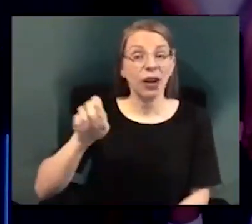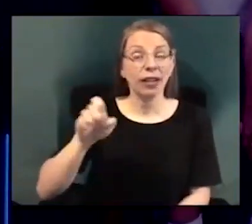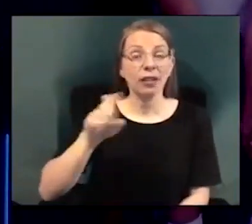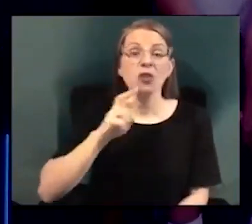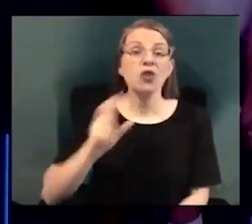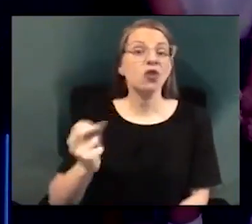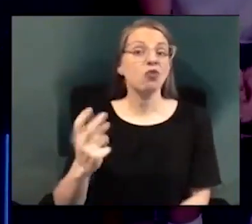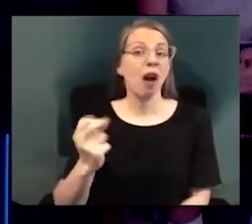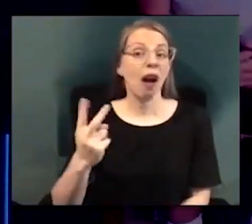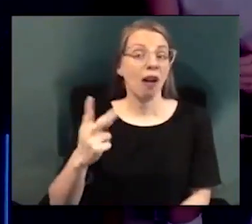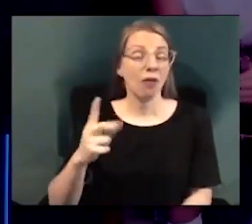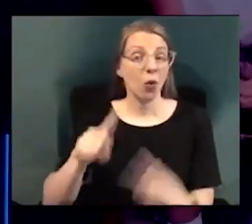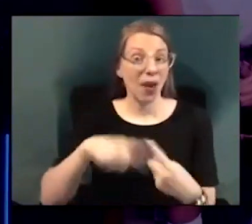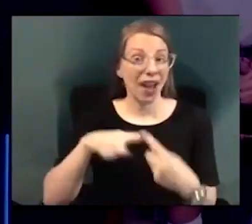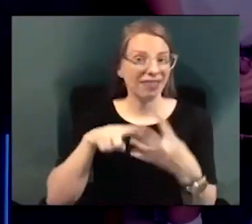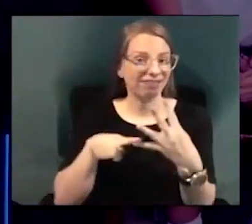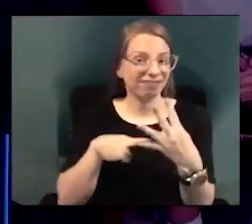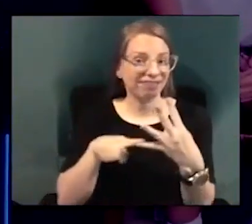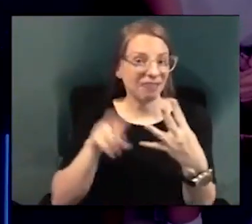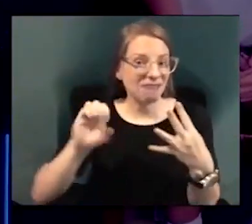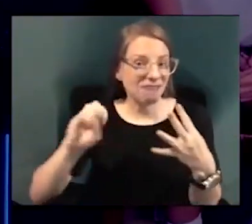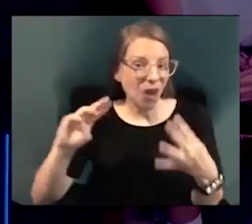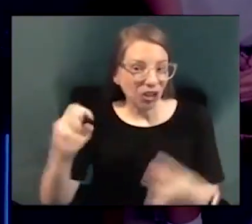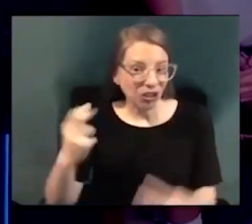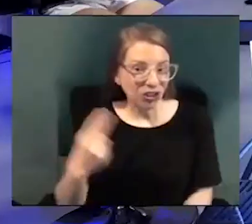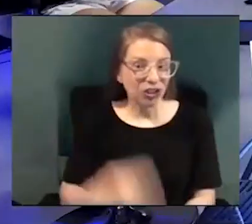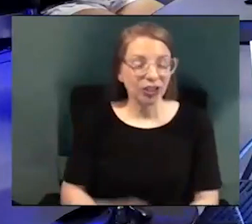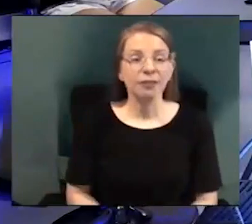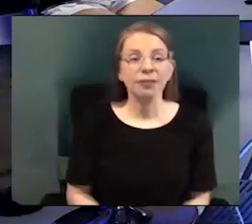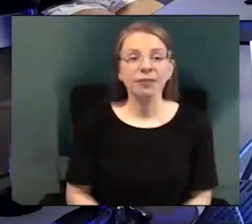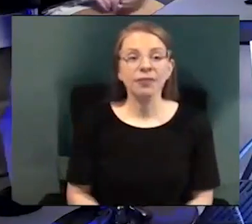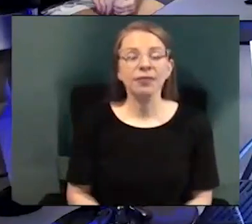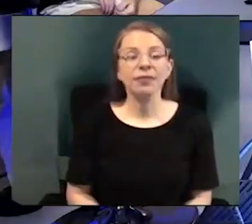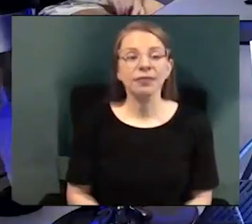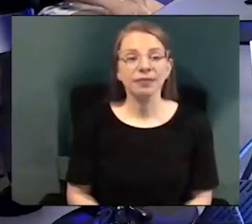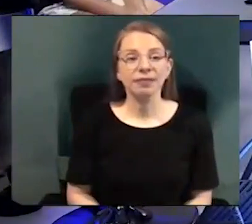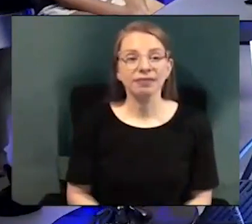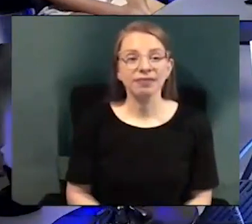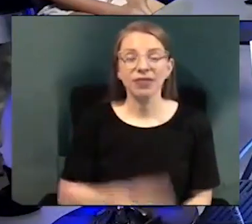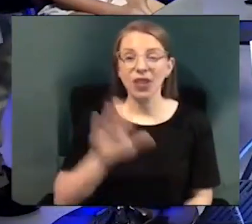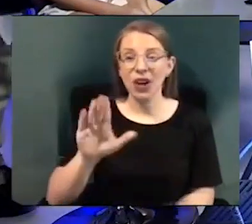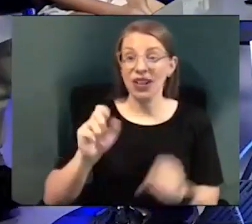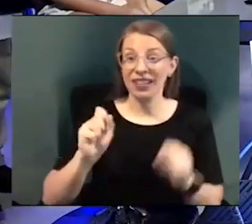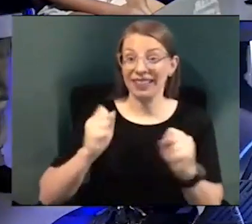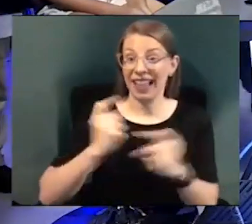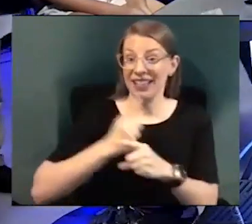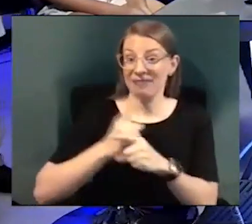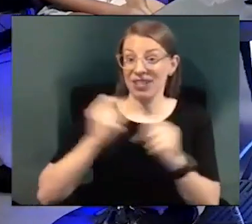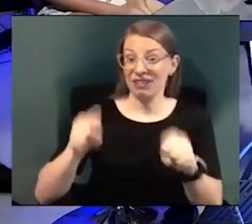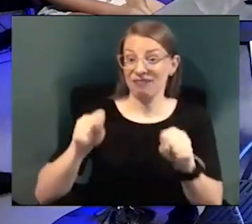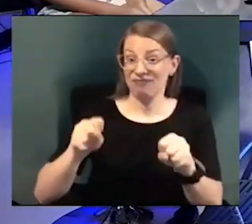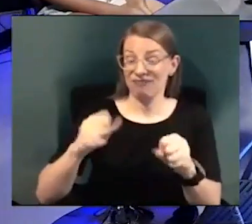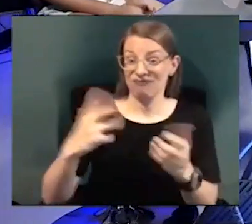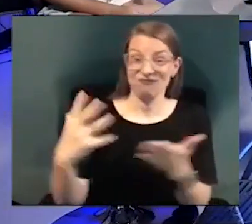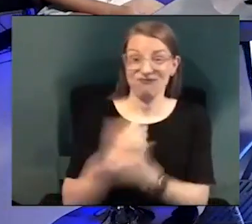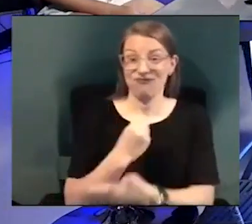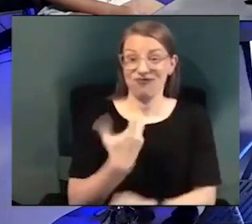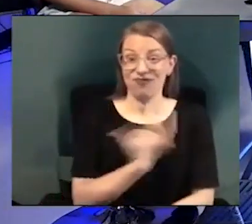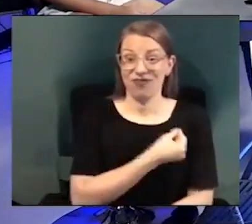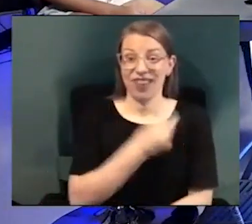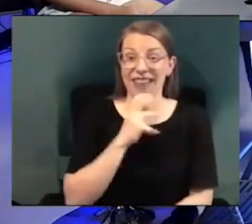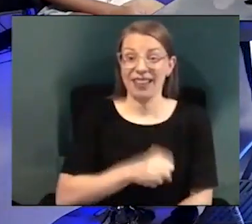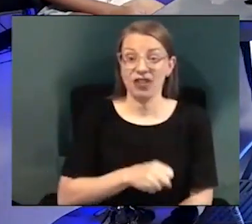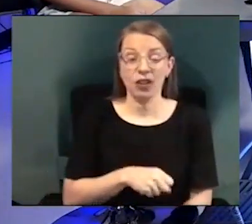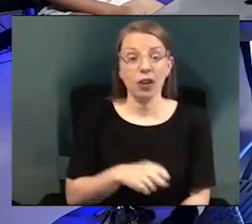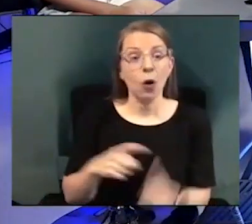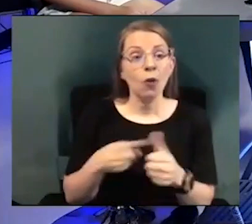of March. All right. So she's right at that eligibility age. All right. And now getting just her 2nd dose. So what happened with your first